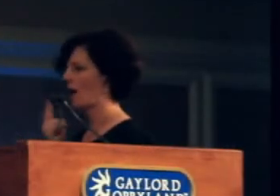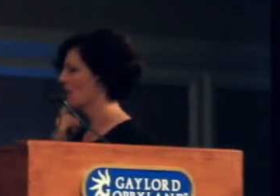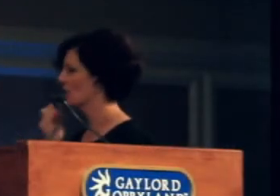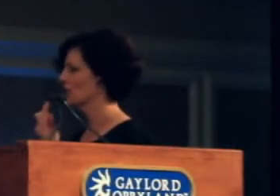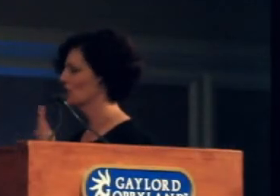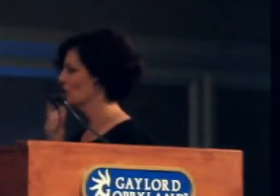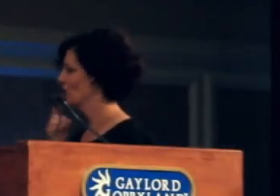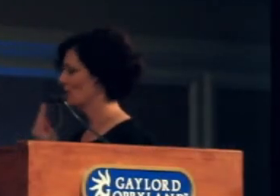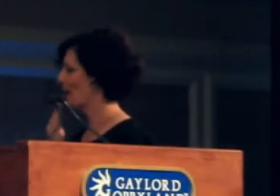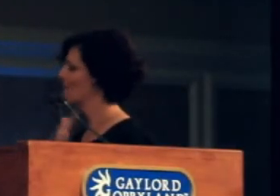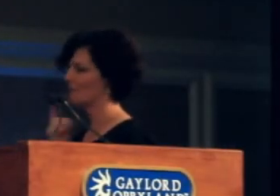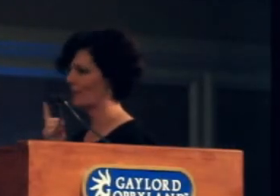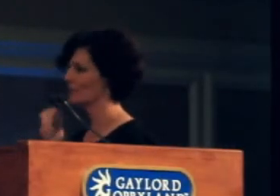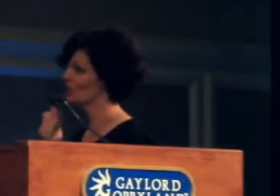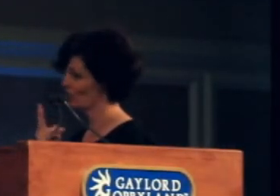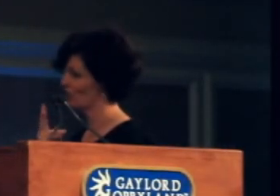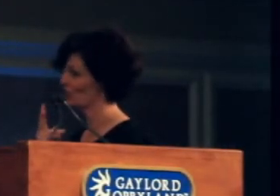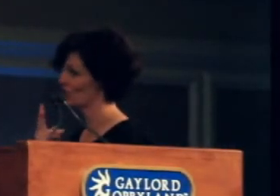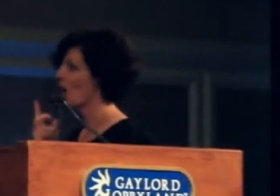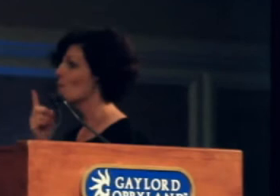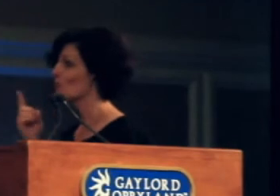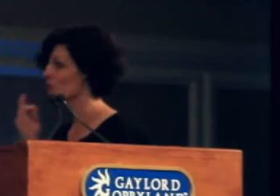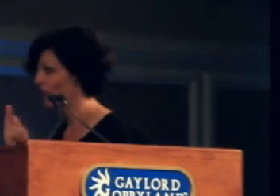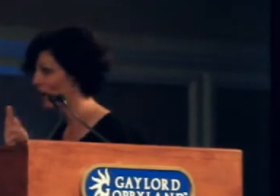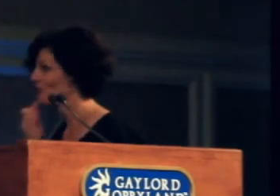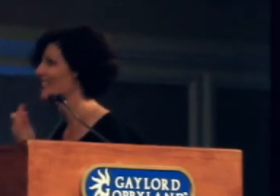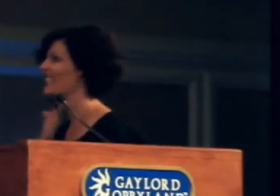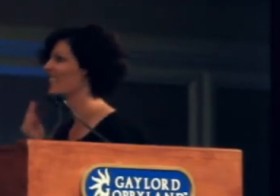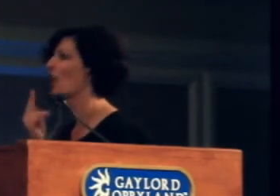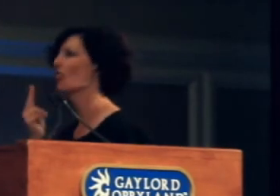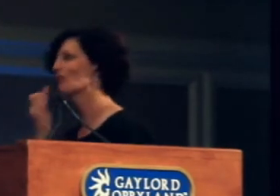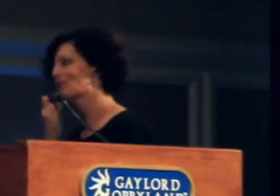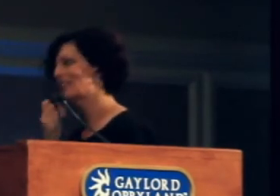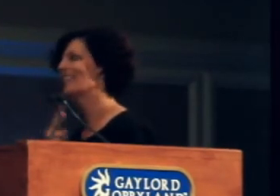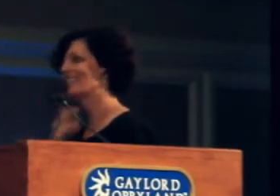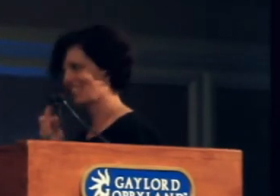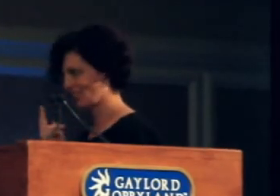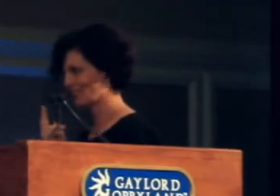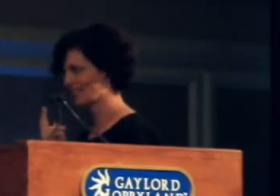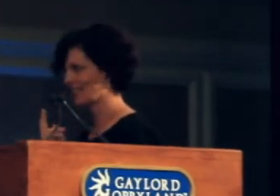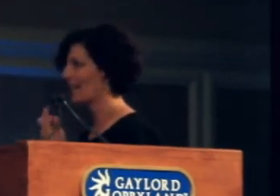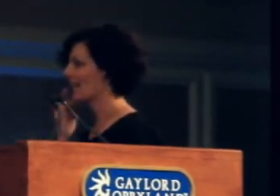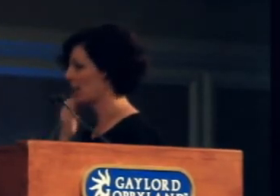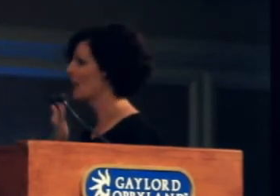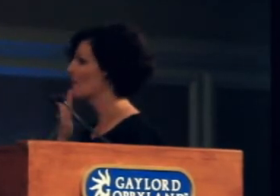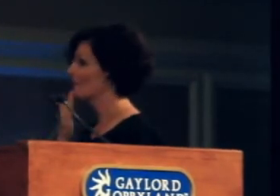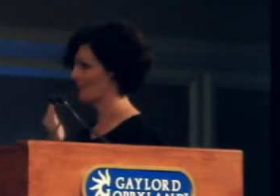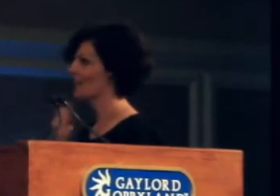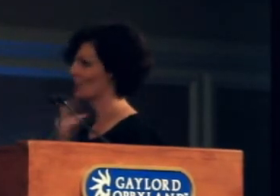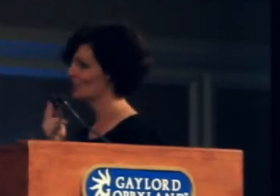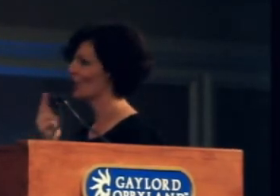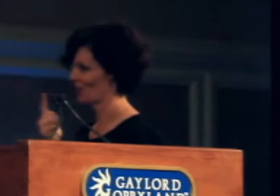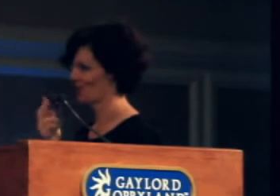progress as Jimmy has in only three short years. Achieving the goals that he has set for himself has changed who he is